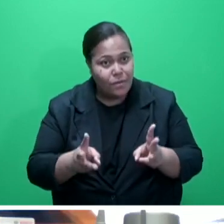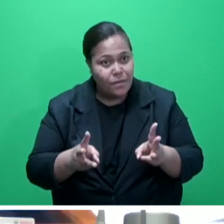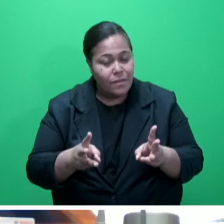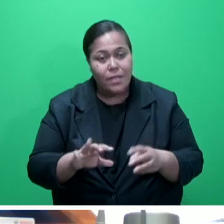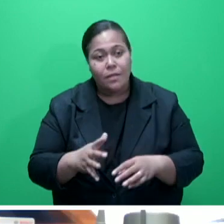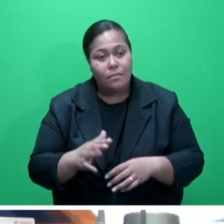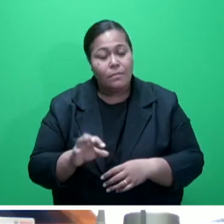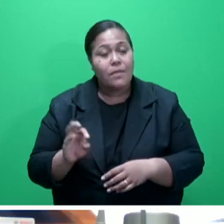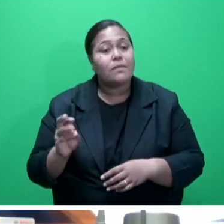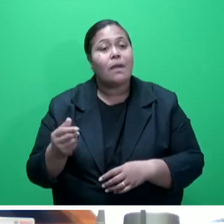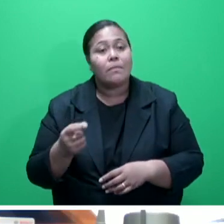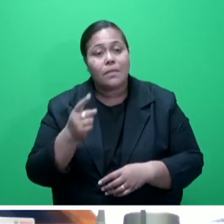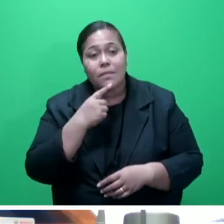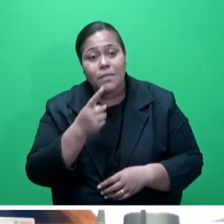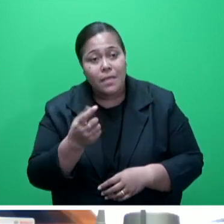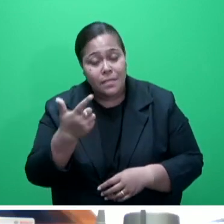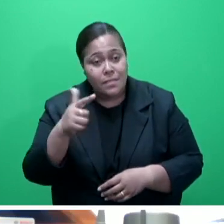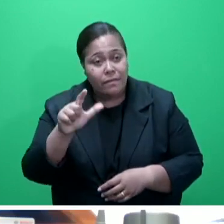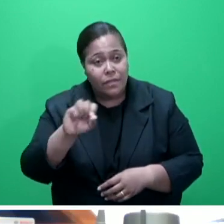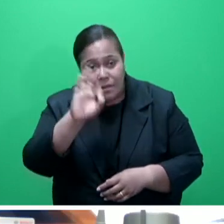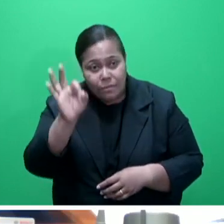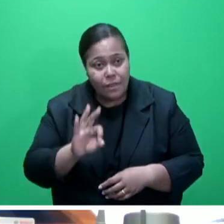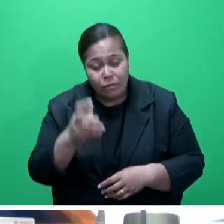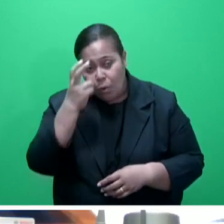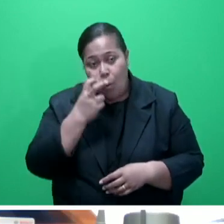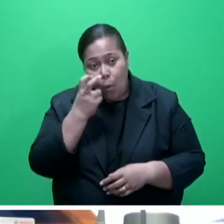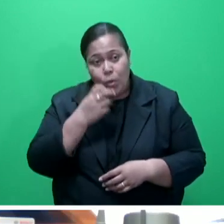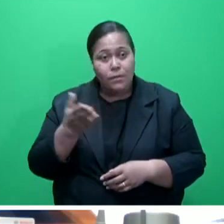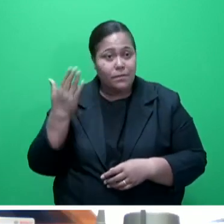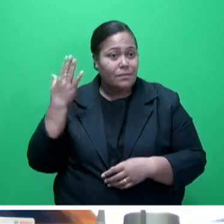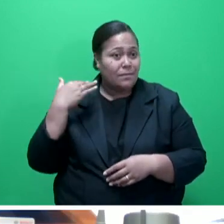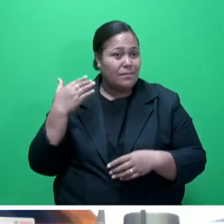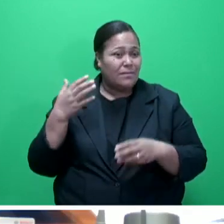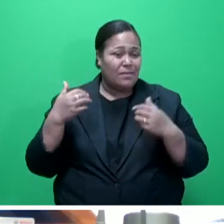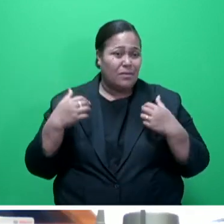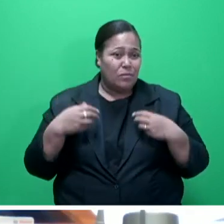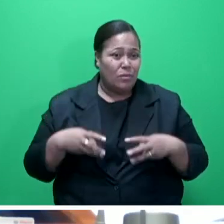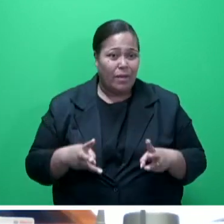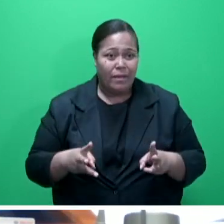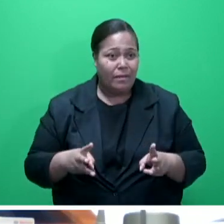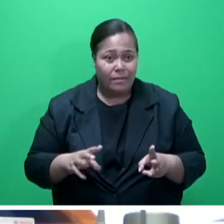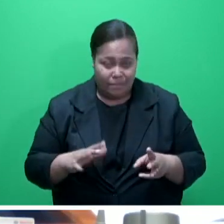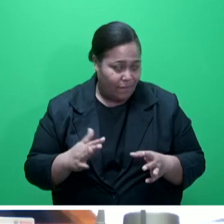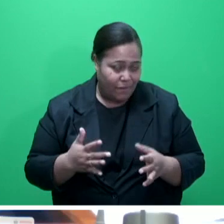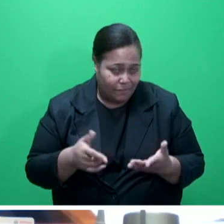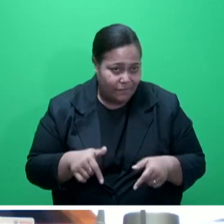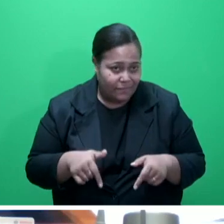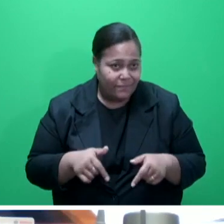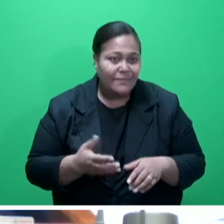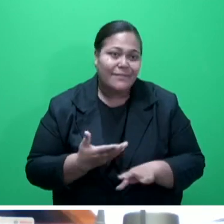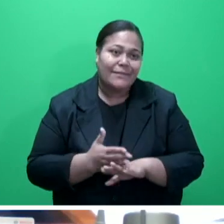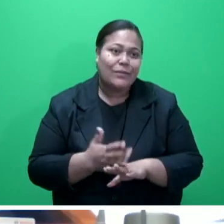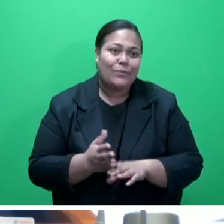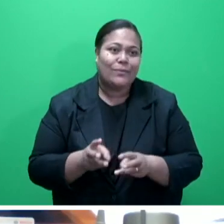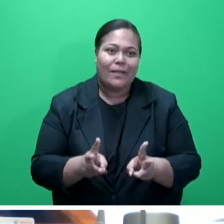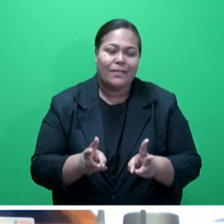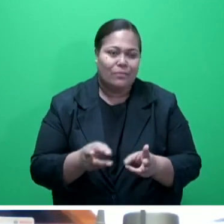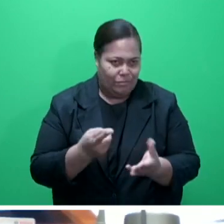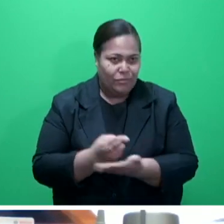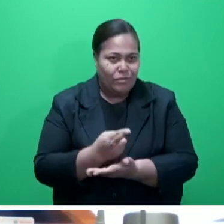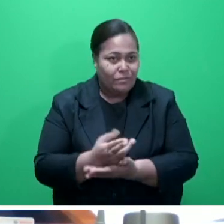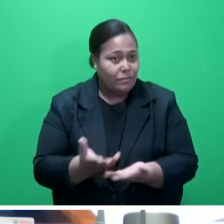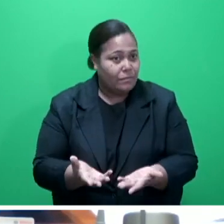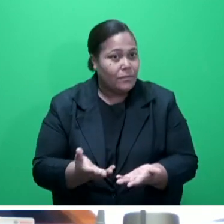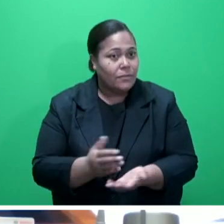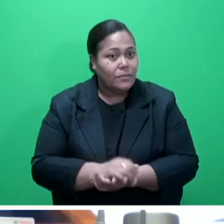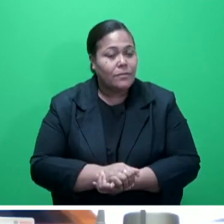some people are saying, 70% of what the old norm was. And that would become a reality. In the same way, at the moment,